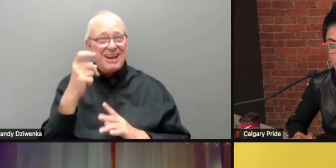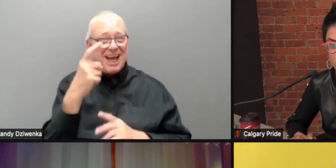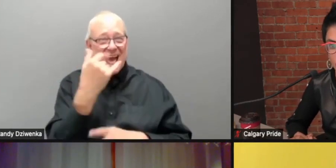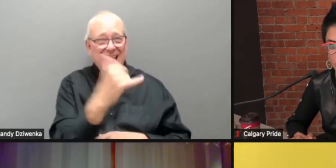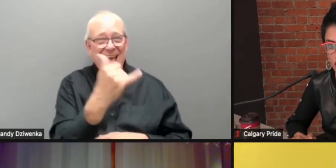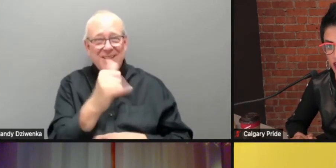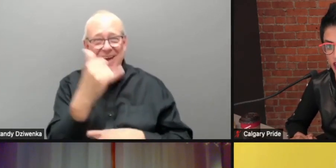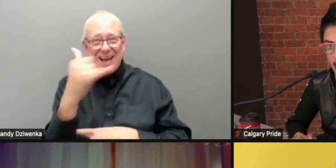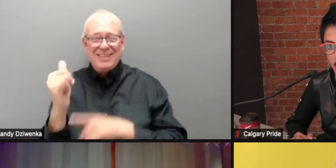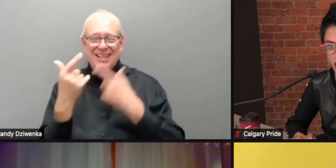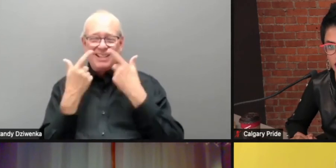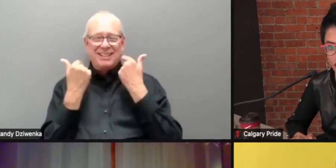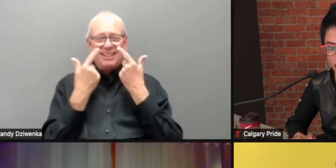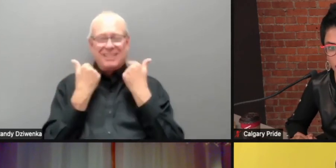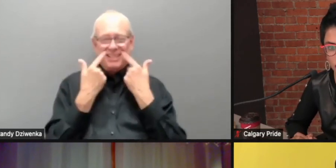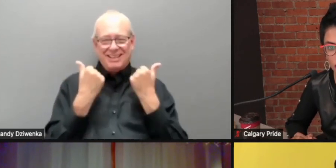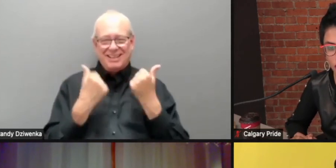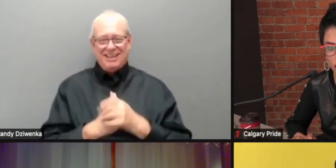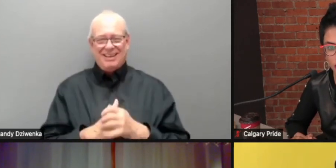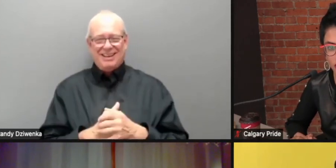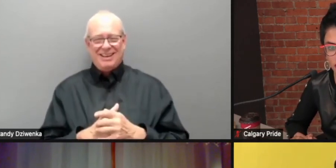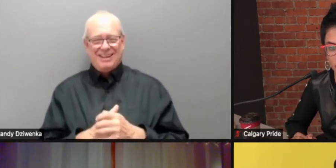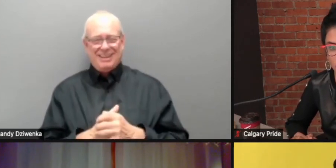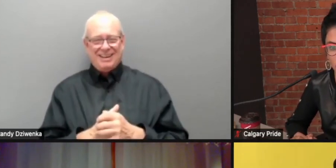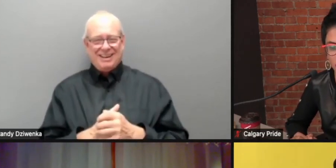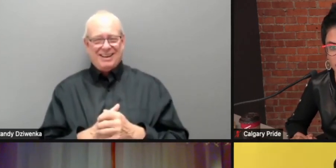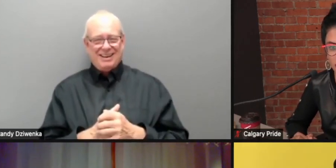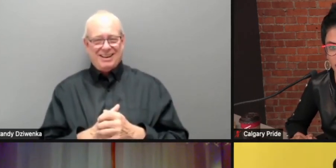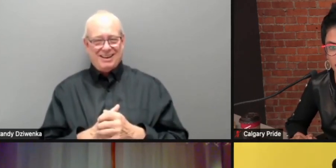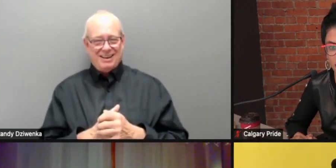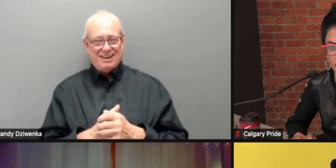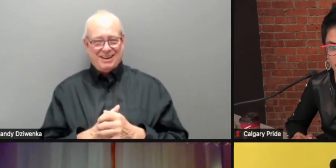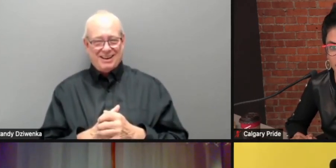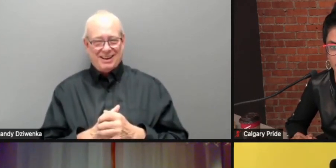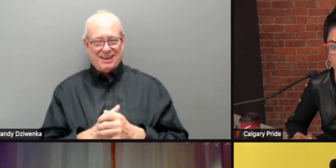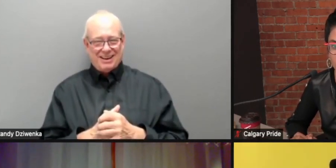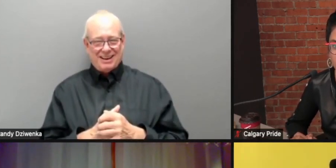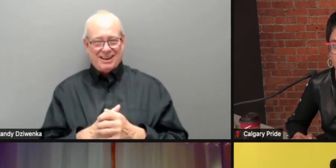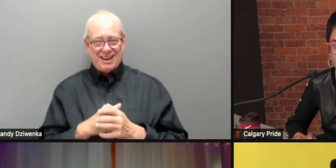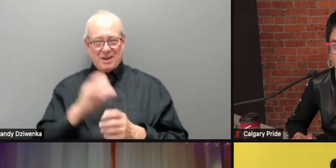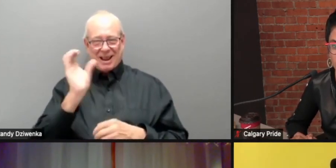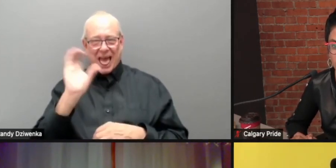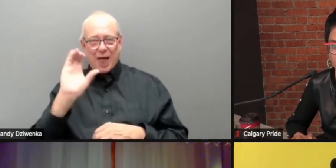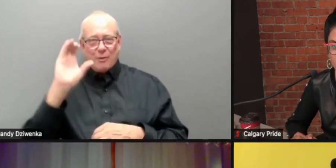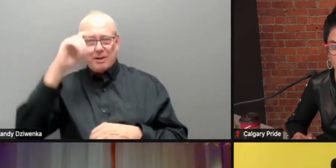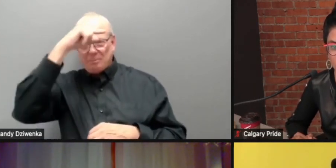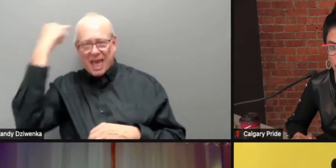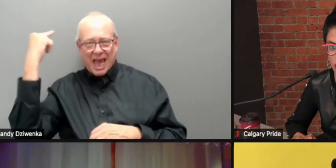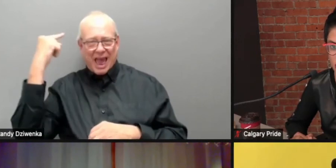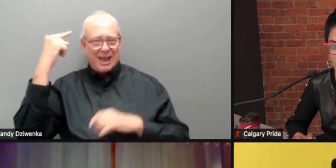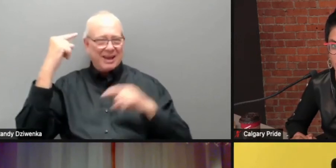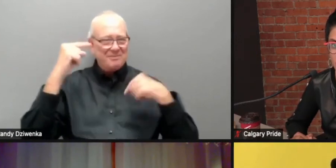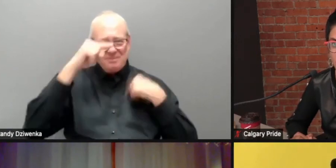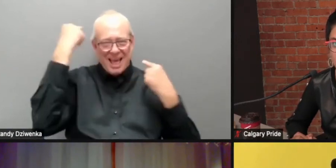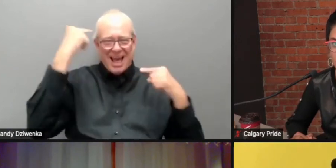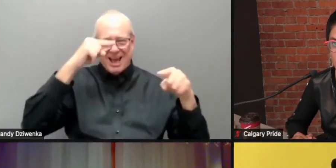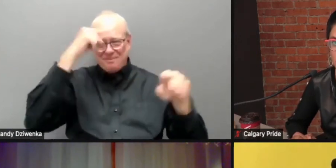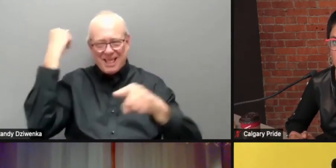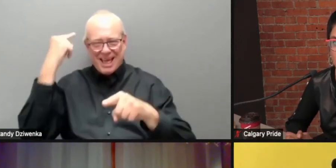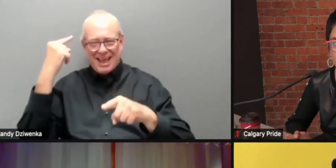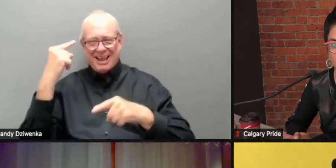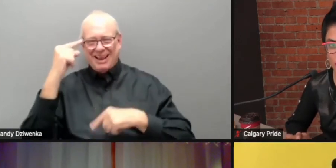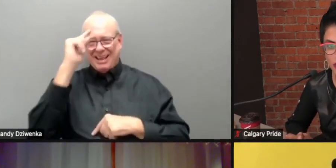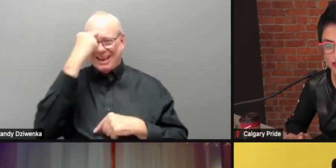black shirts, and the folks who are in the US and in India are wearing yellow. So it was a